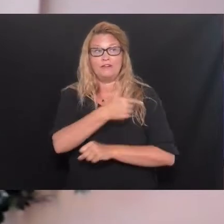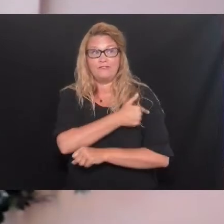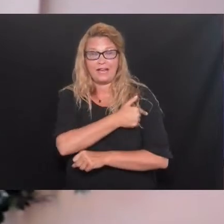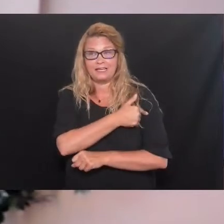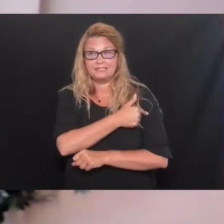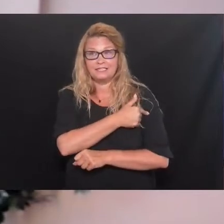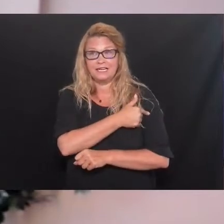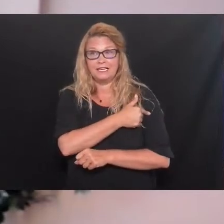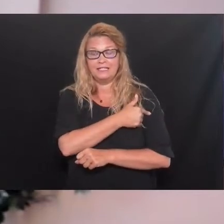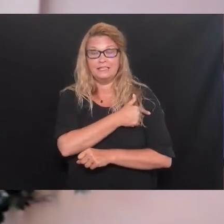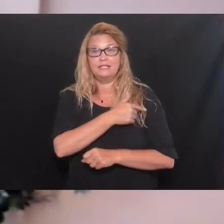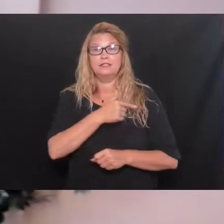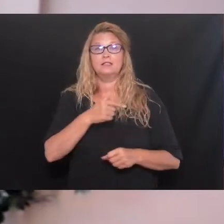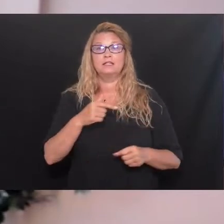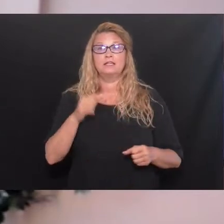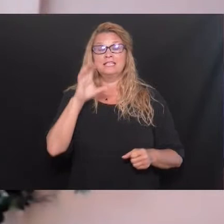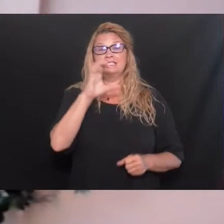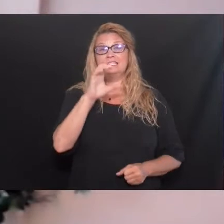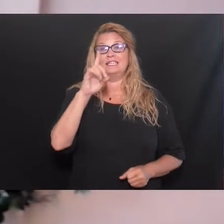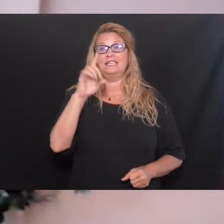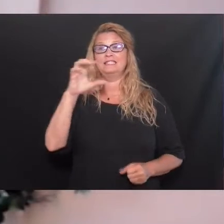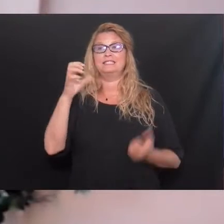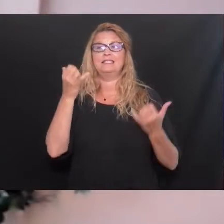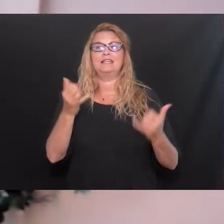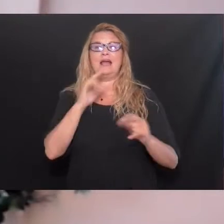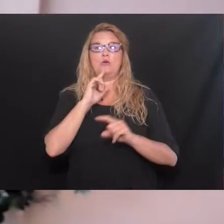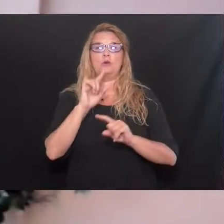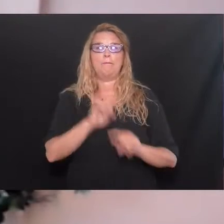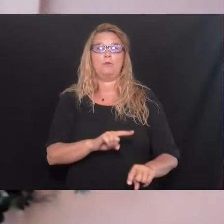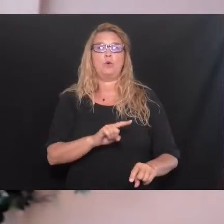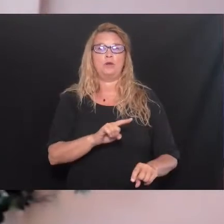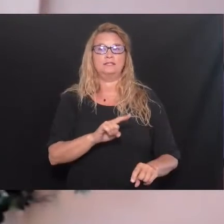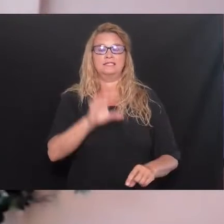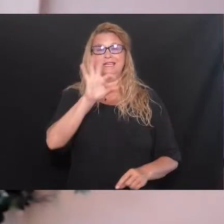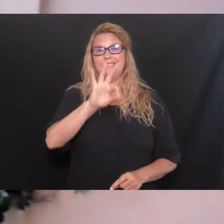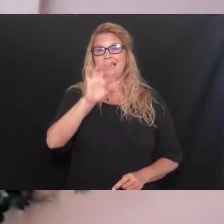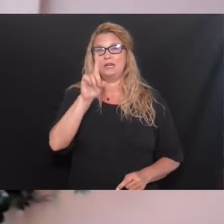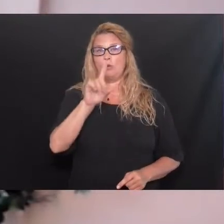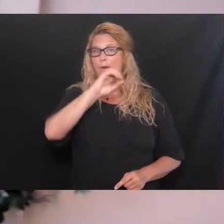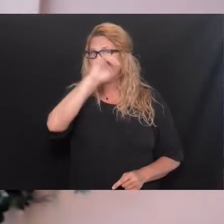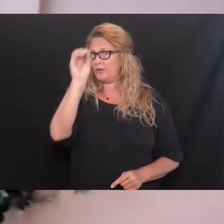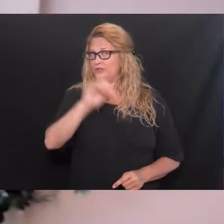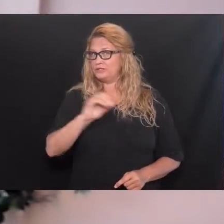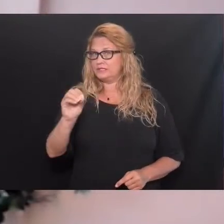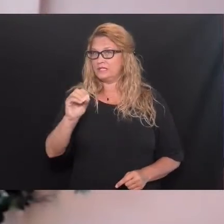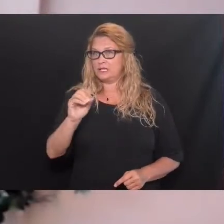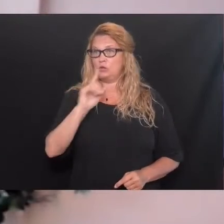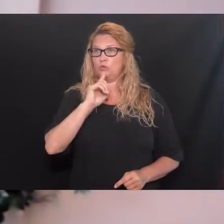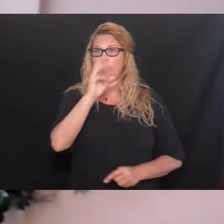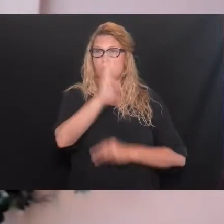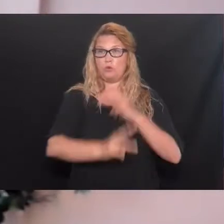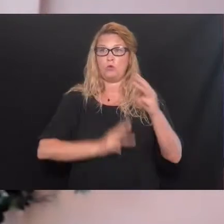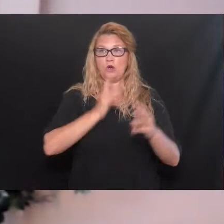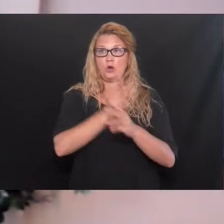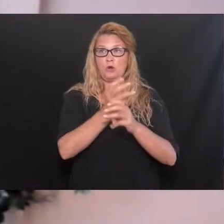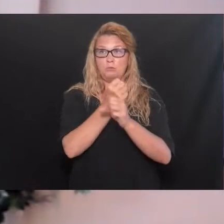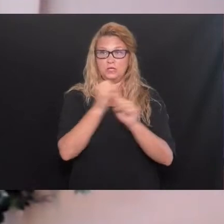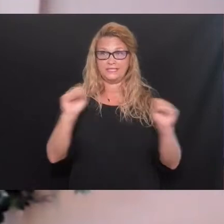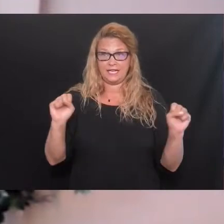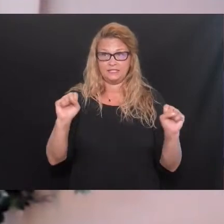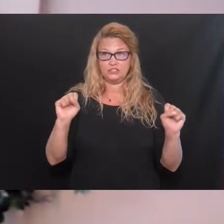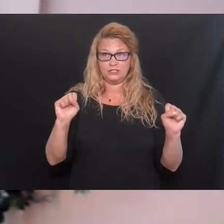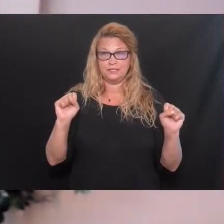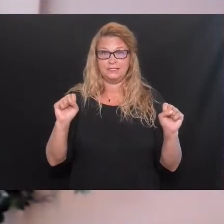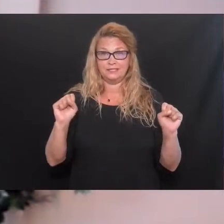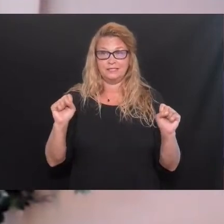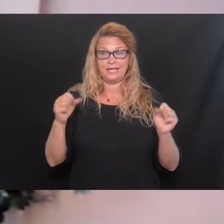their vaccination, CDC now reports that there is a 91% real world protection